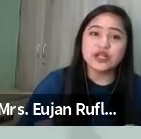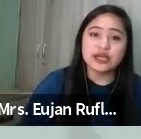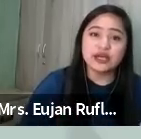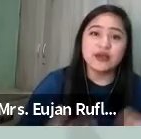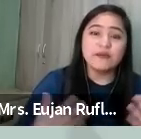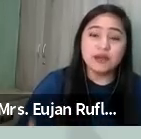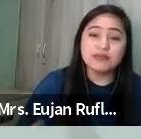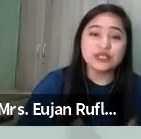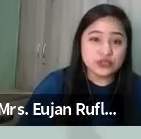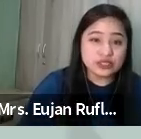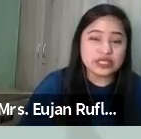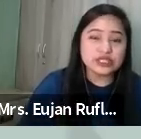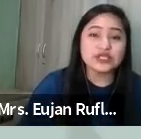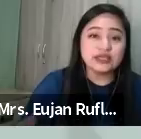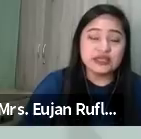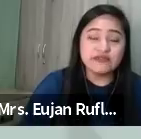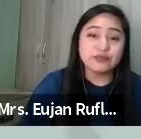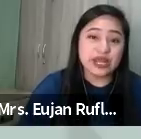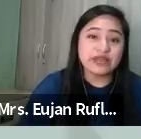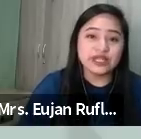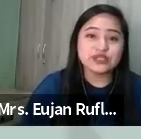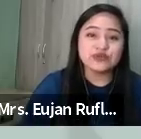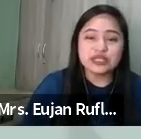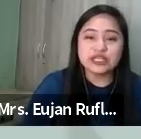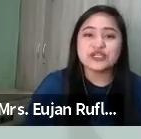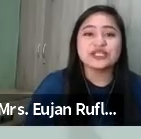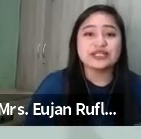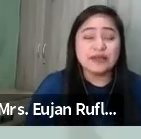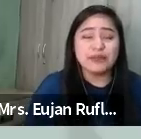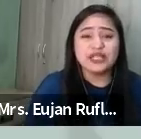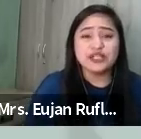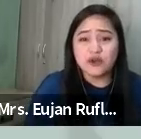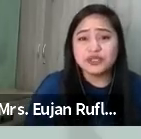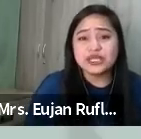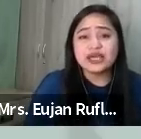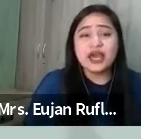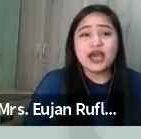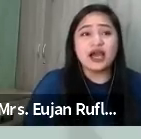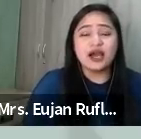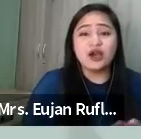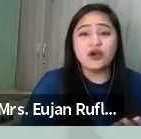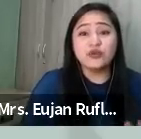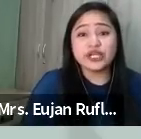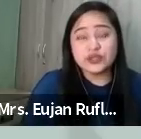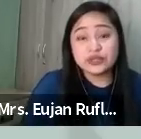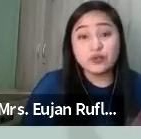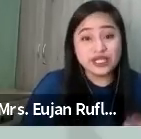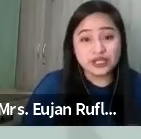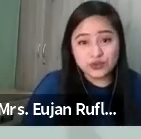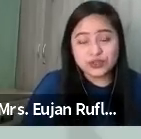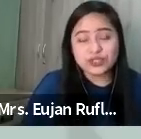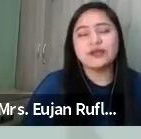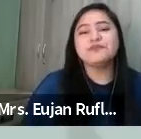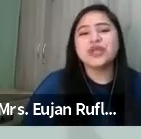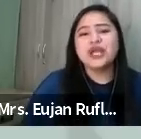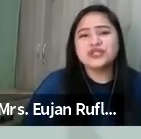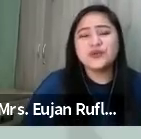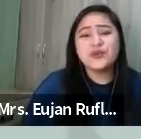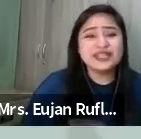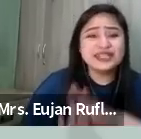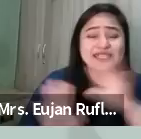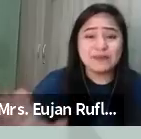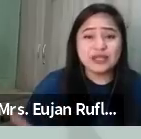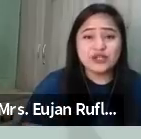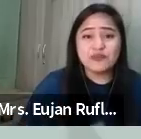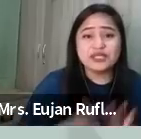teachers, all the public school teachers, and even private school teachers. The DepEd Commons was used. So